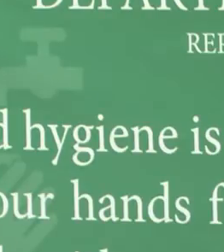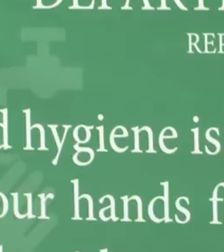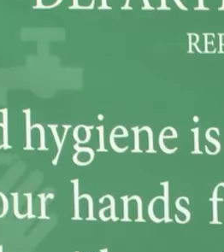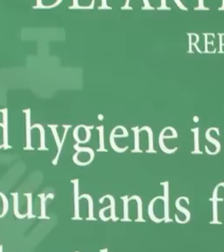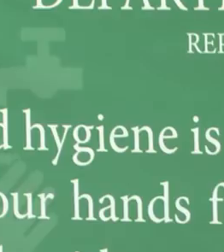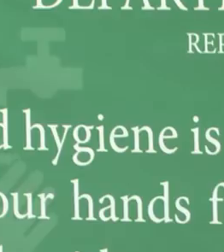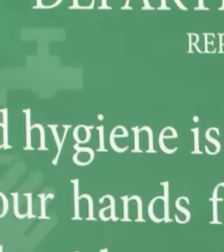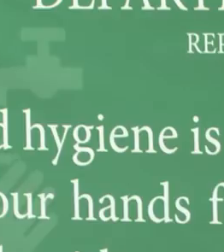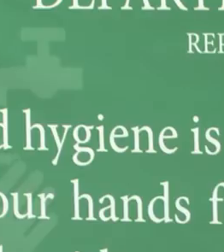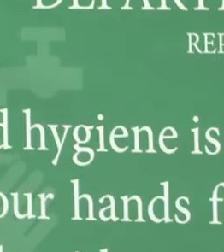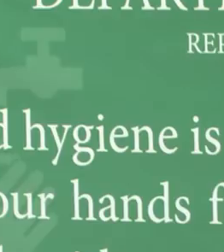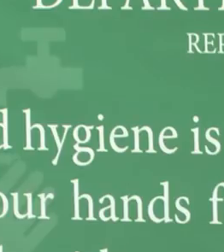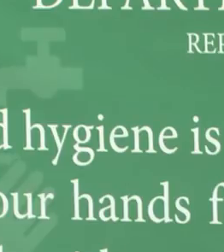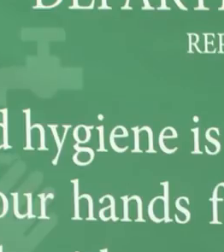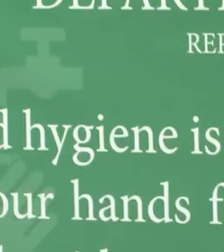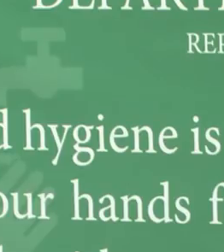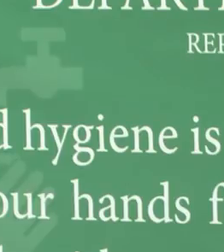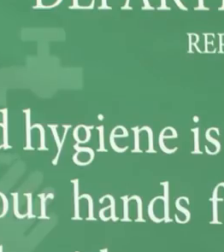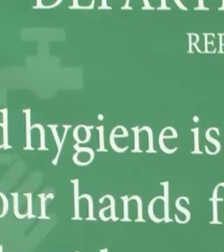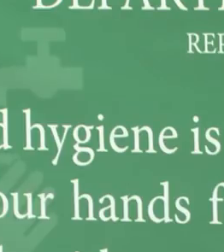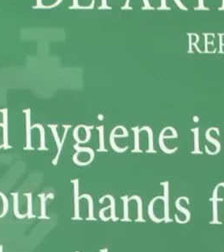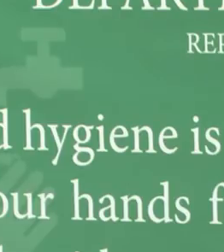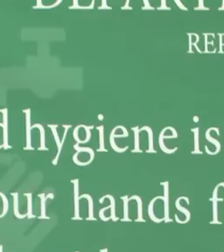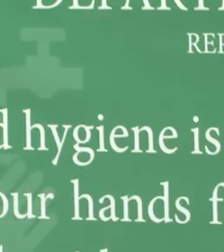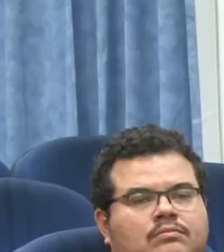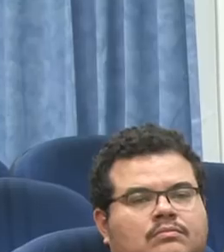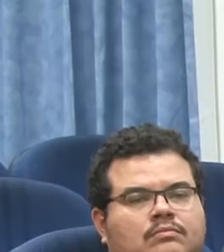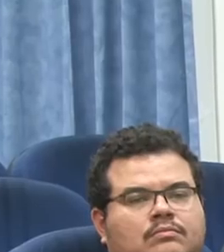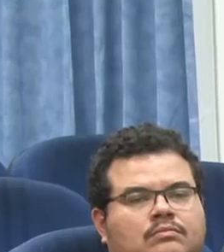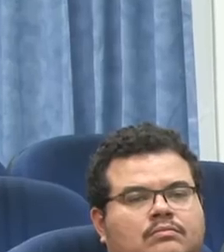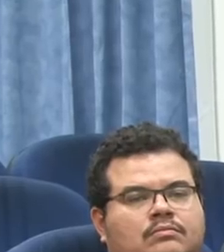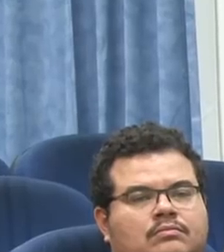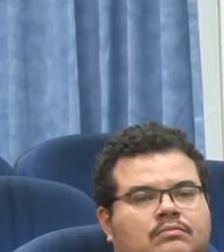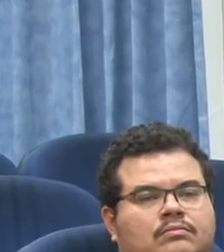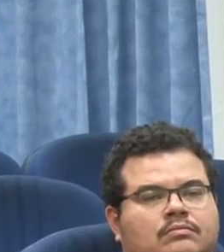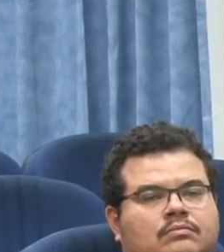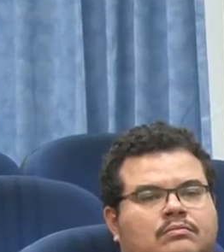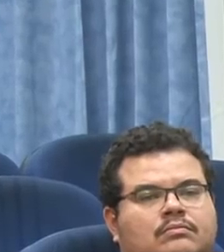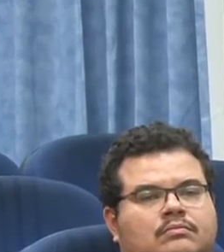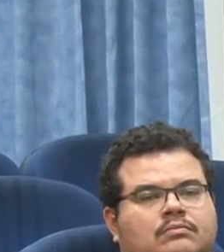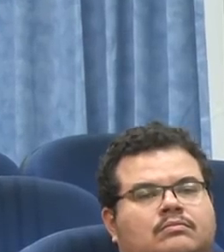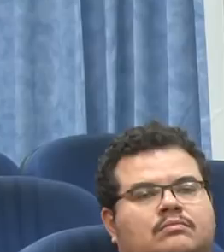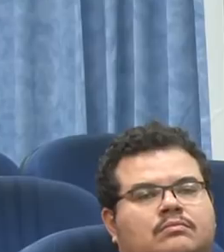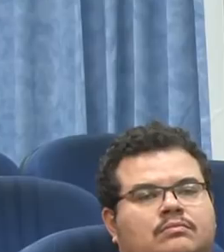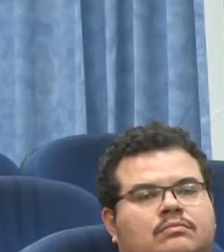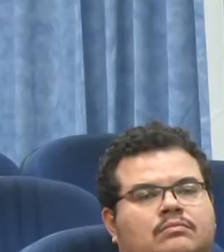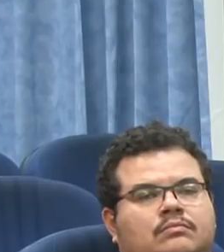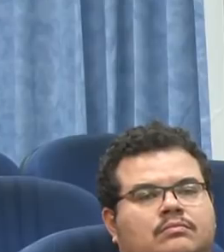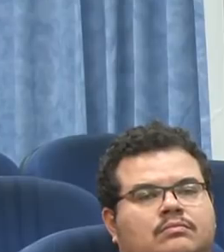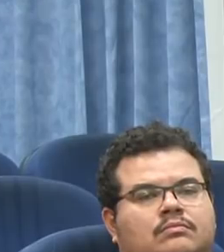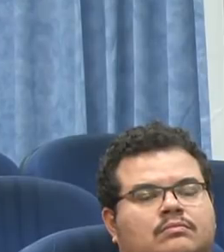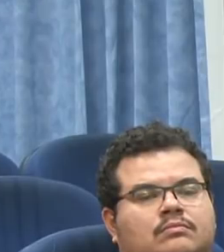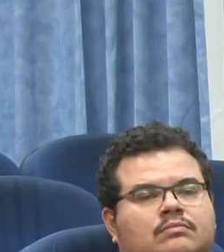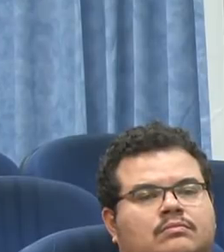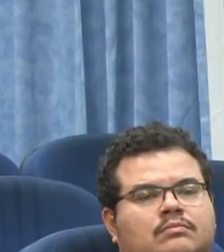remove the restrictions that were in place, or some of the restrictions that were in place as was announced, will come into effect.